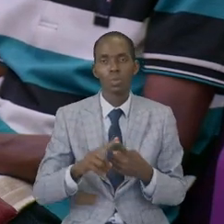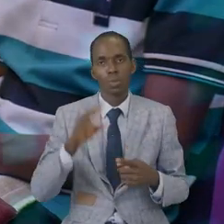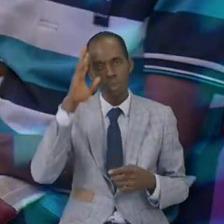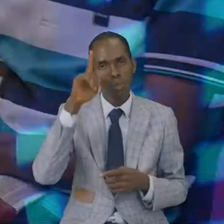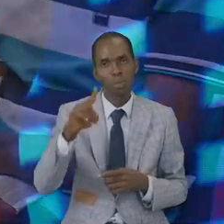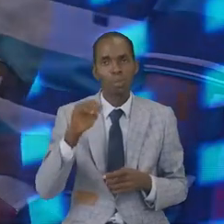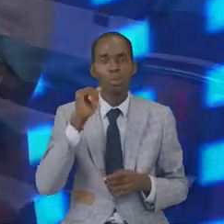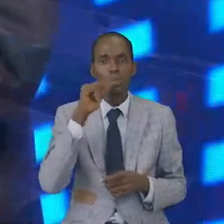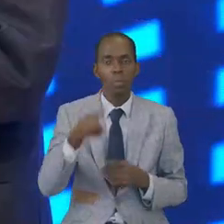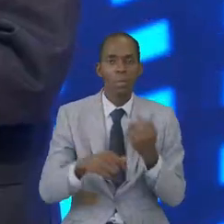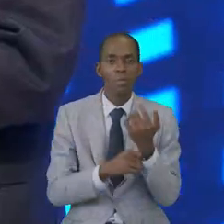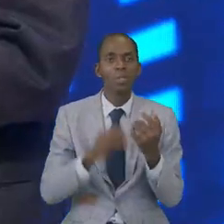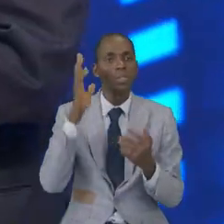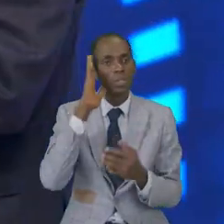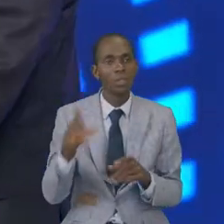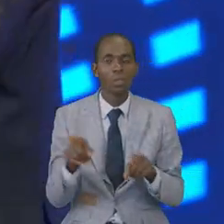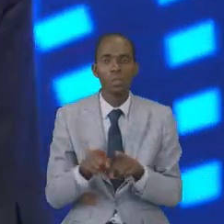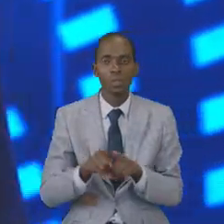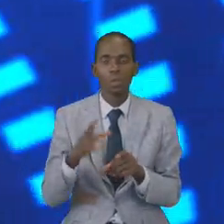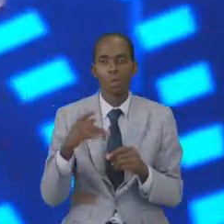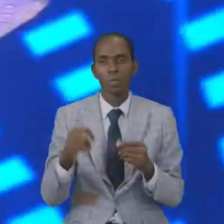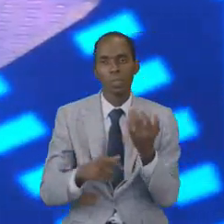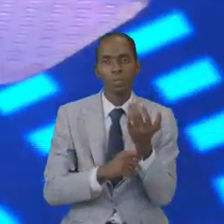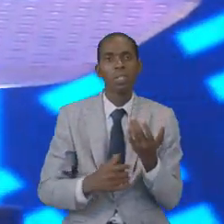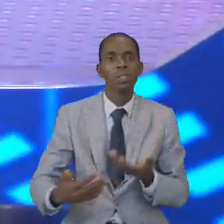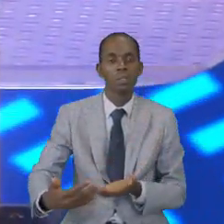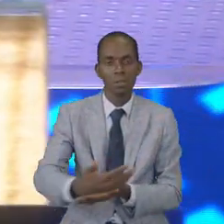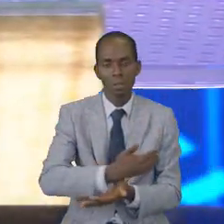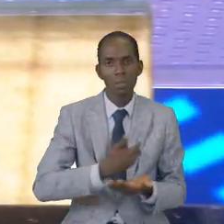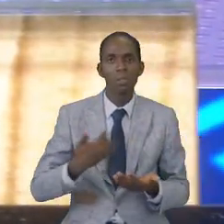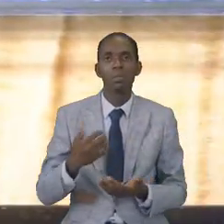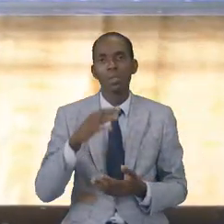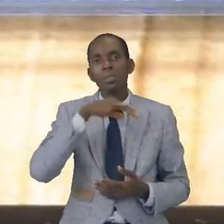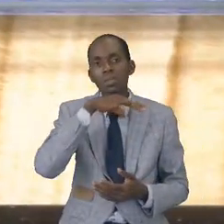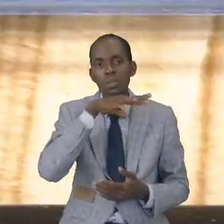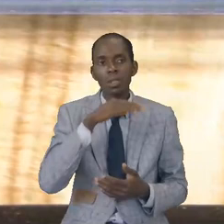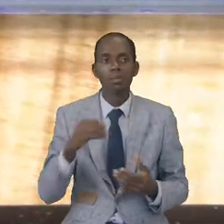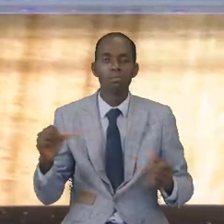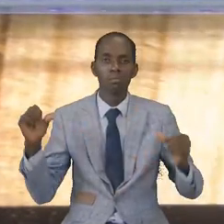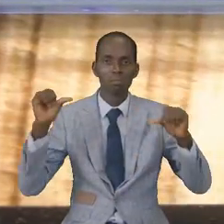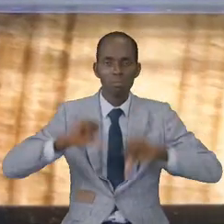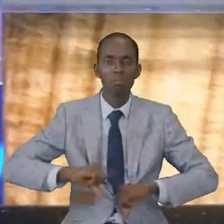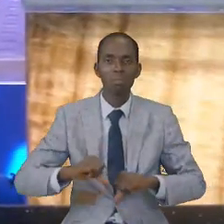the flesh reap corruption, and reap condemnation, and reap the